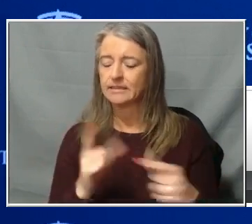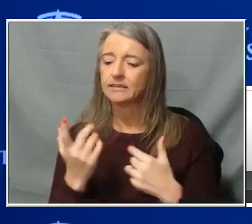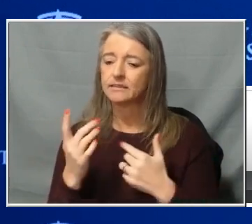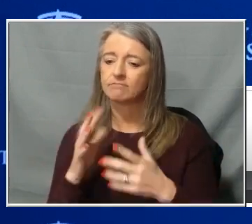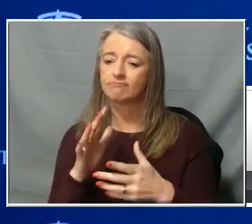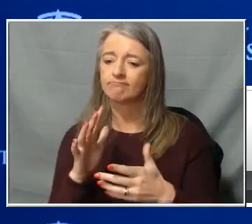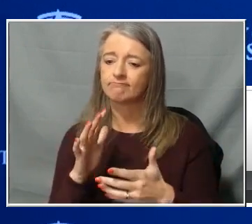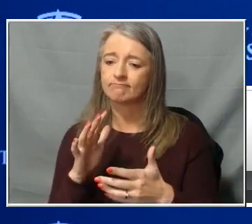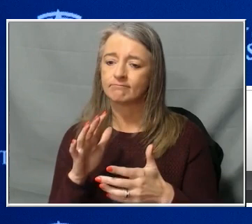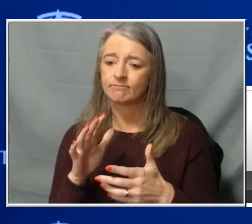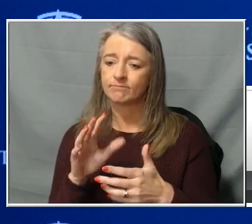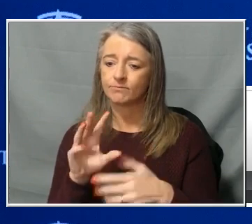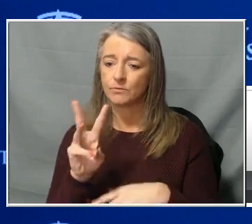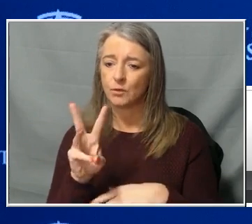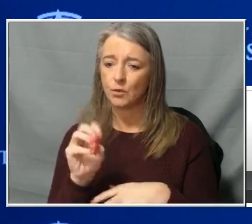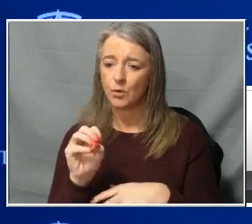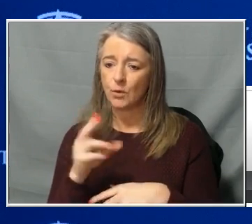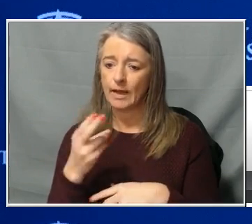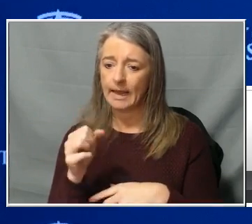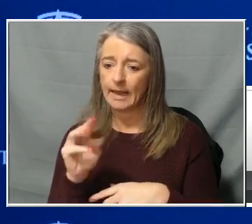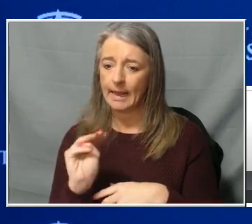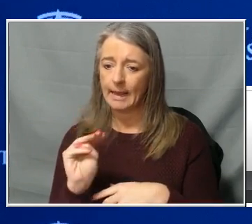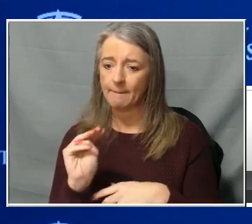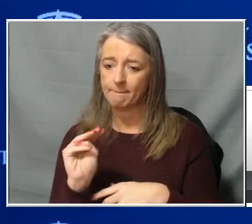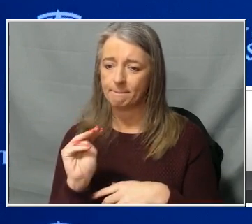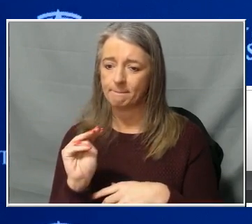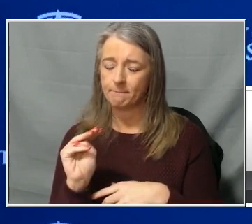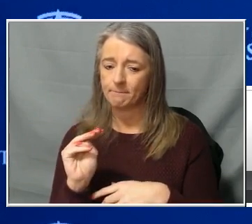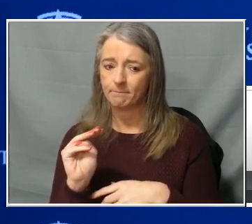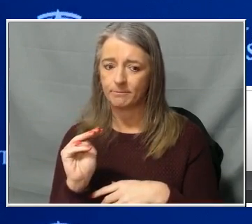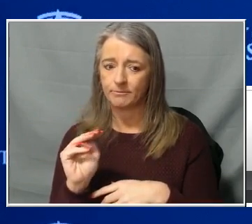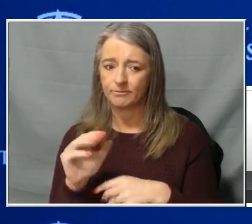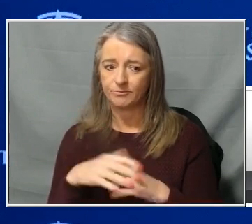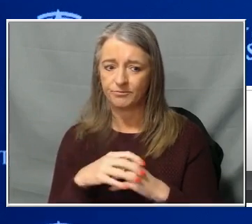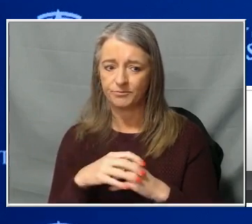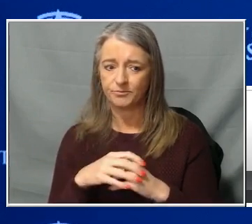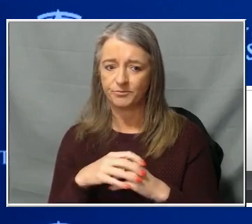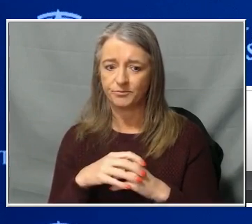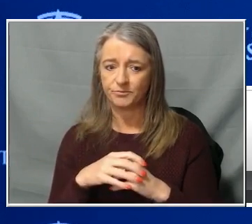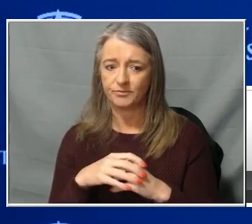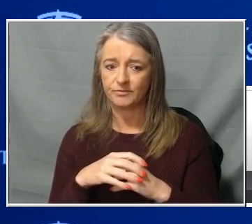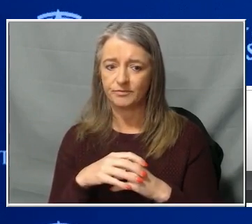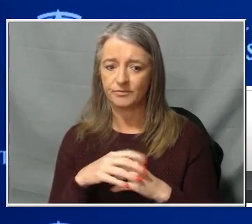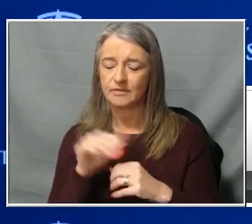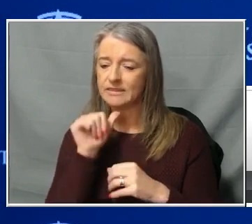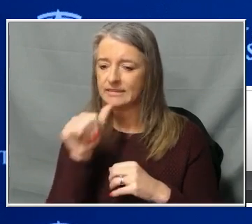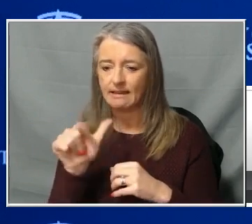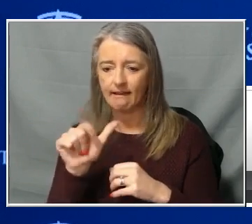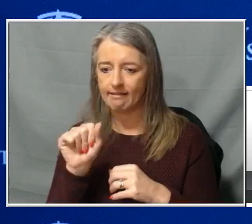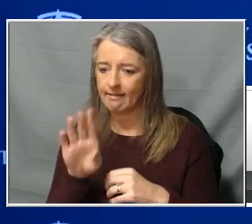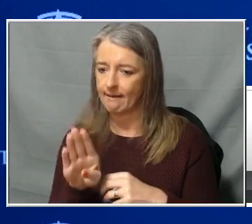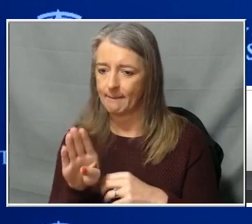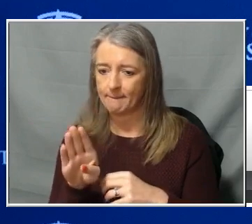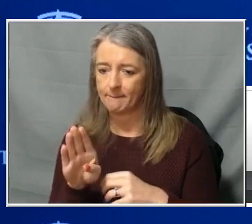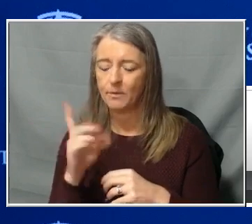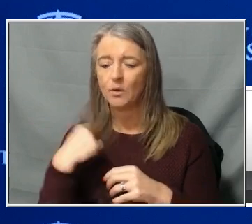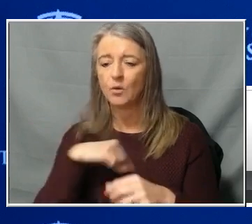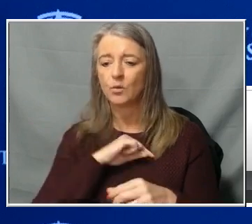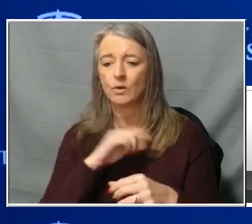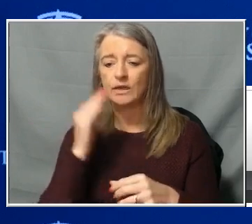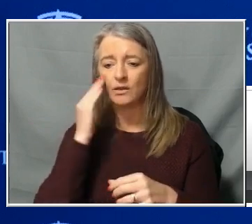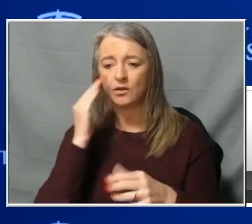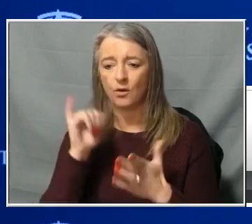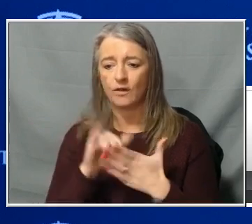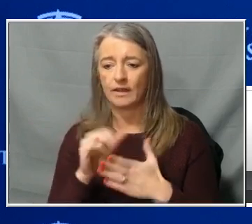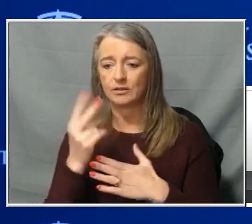the Wuhan market, not the Wuhan virology lab. We know that there were